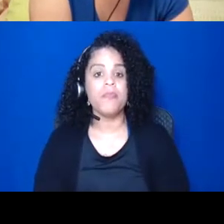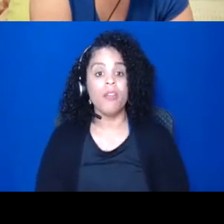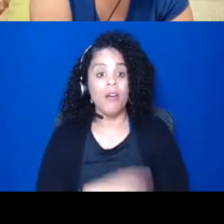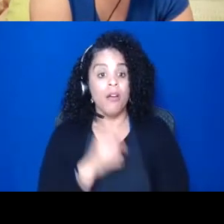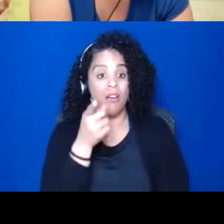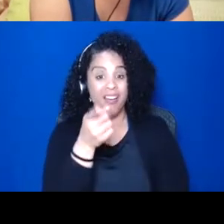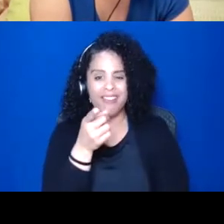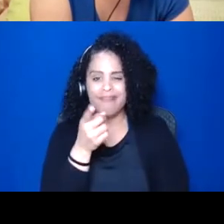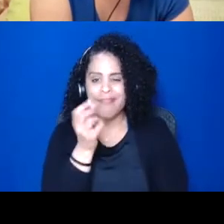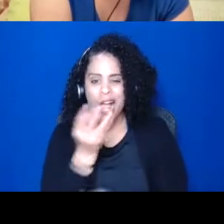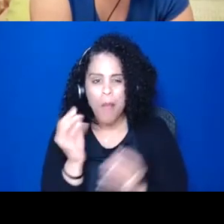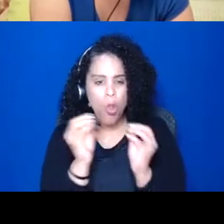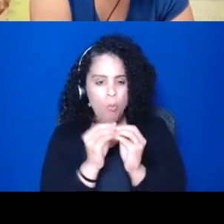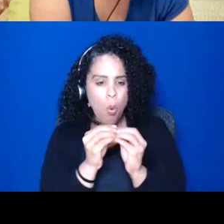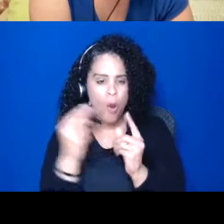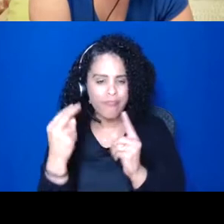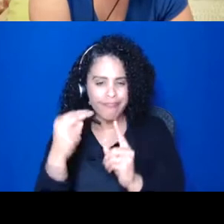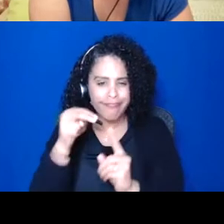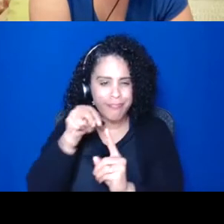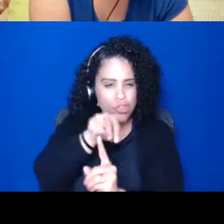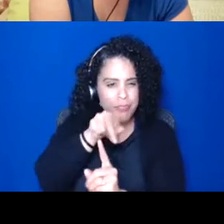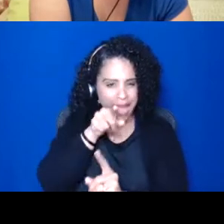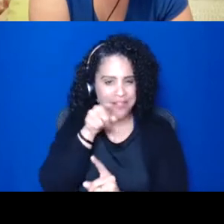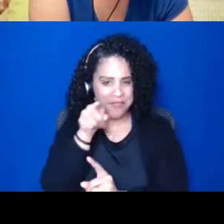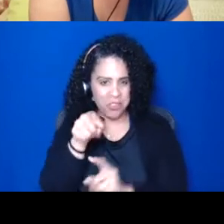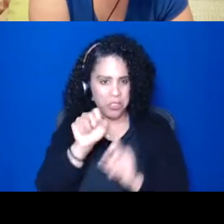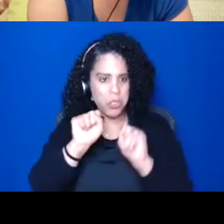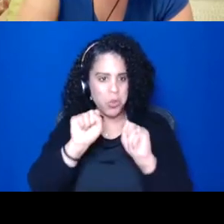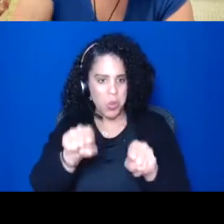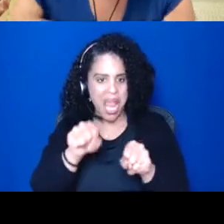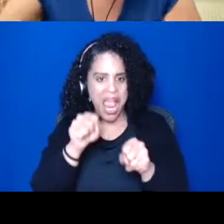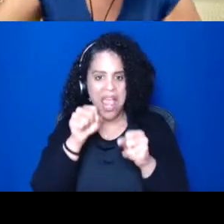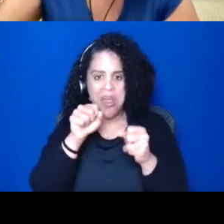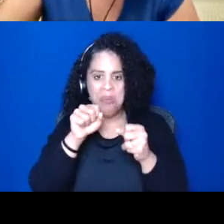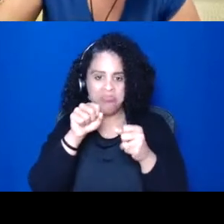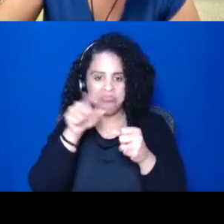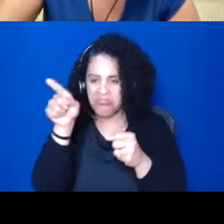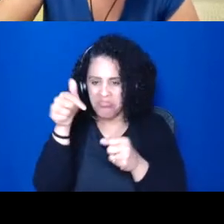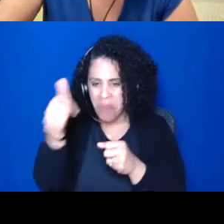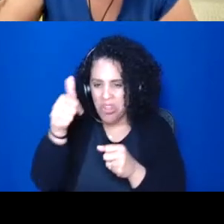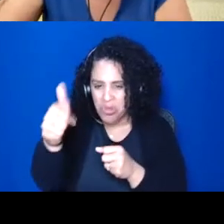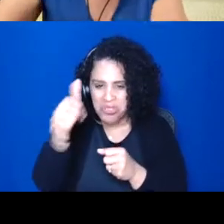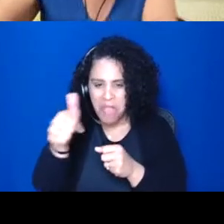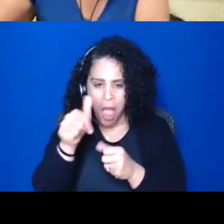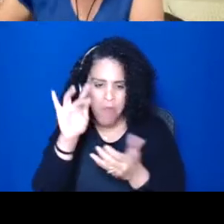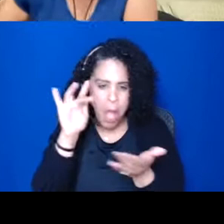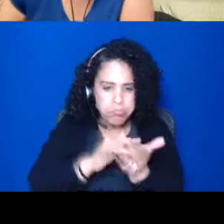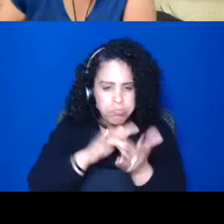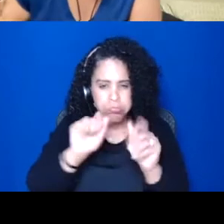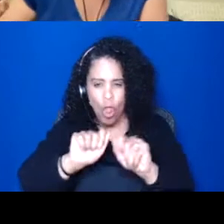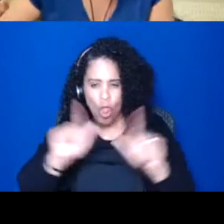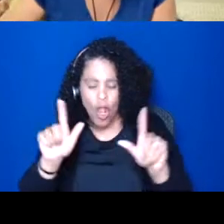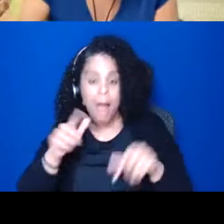And just a couple more perspectives that you can look up on your own when you have time. How